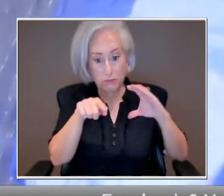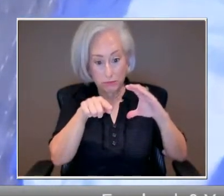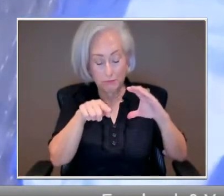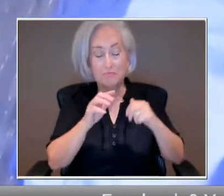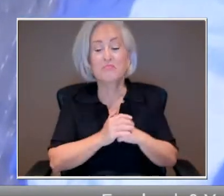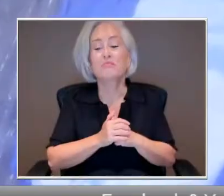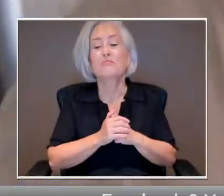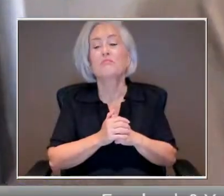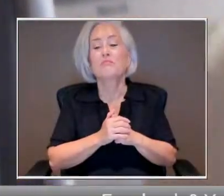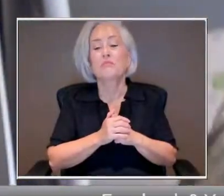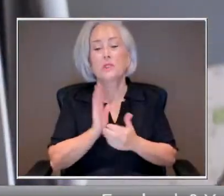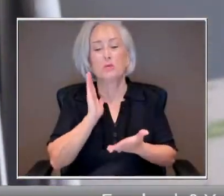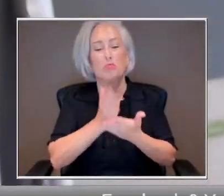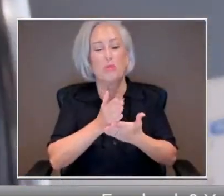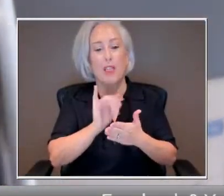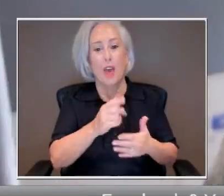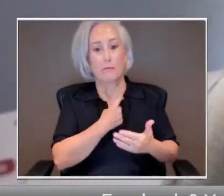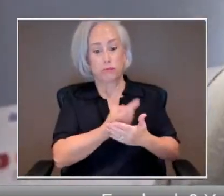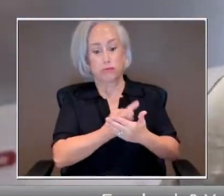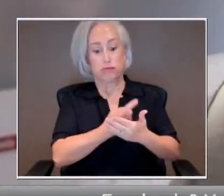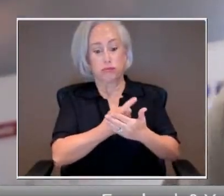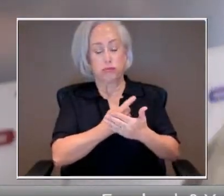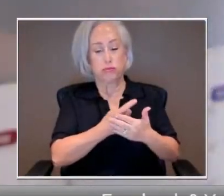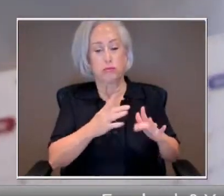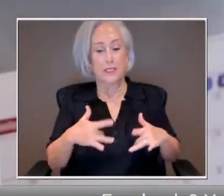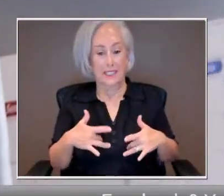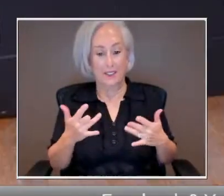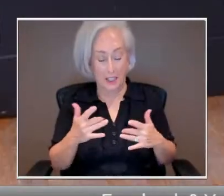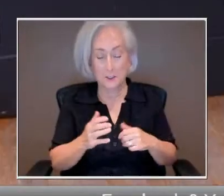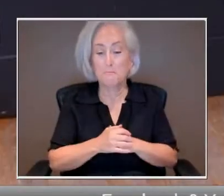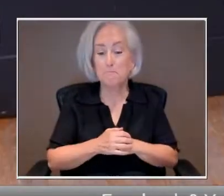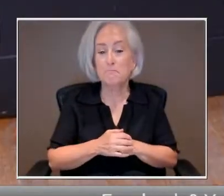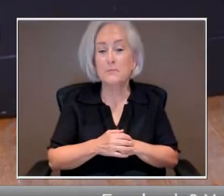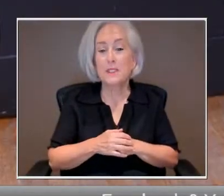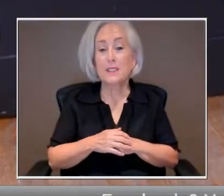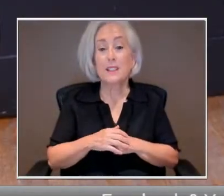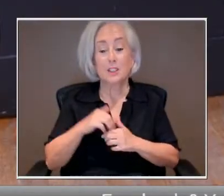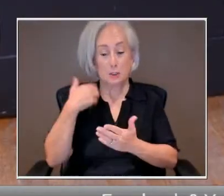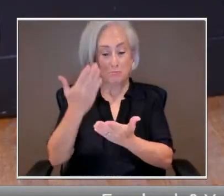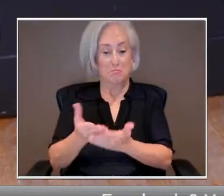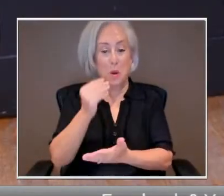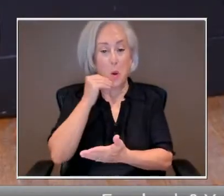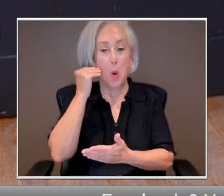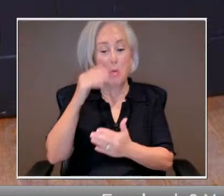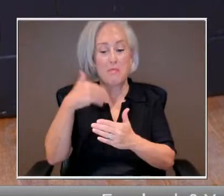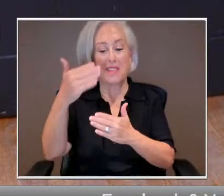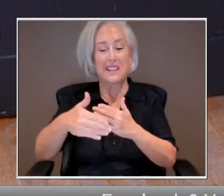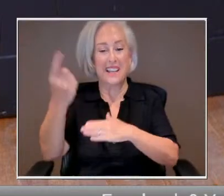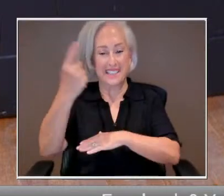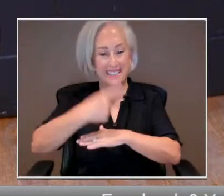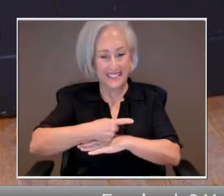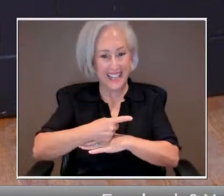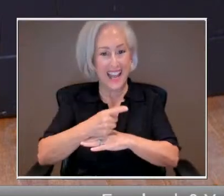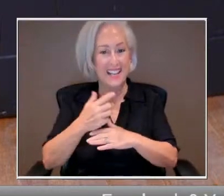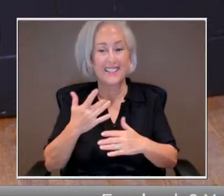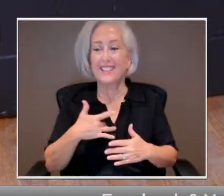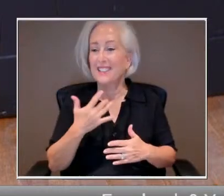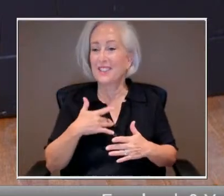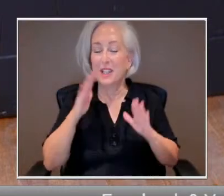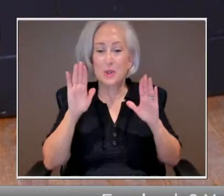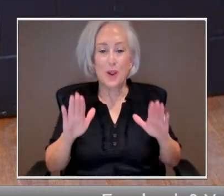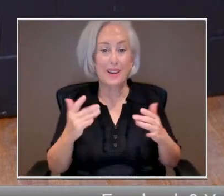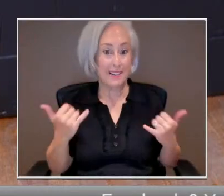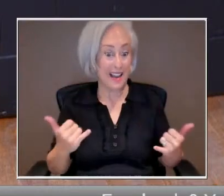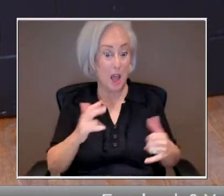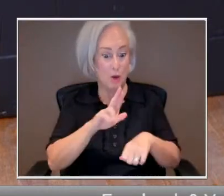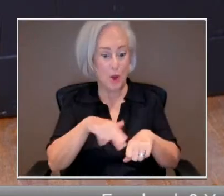feeling like a new person. Today, physically, so much better. I have normal energy levels